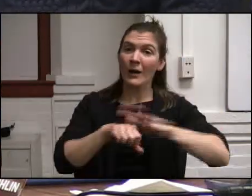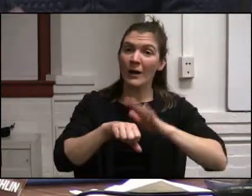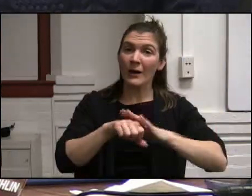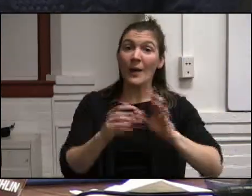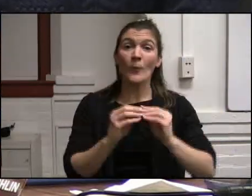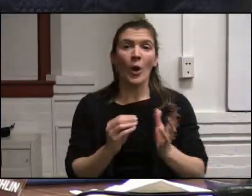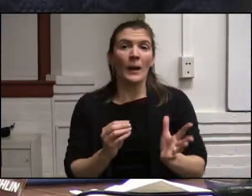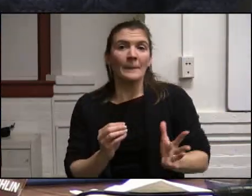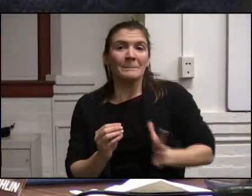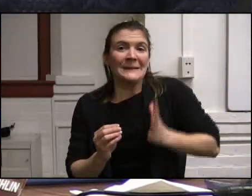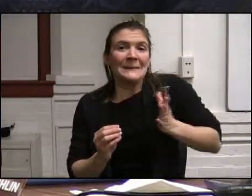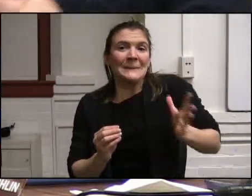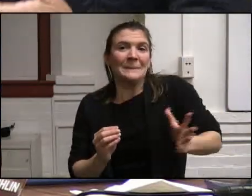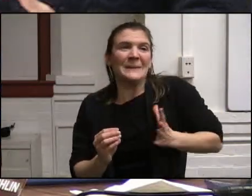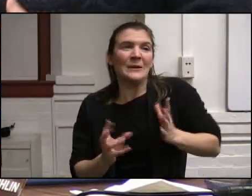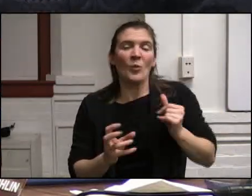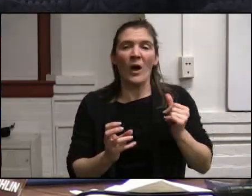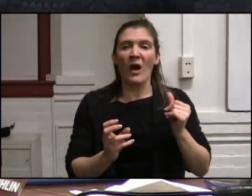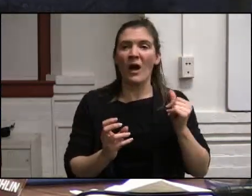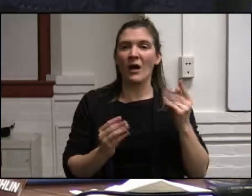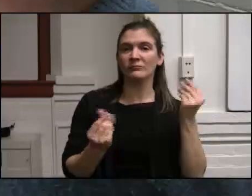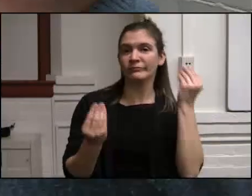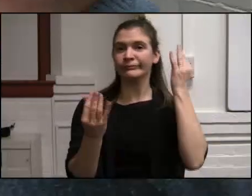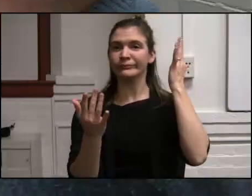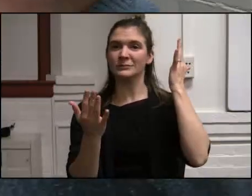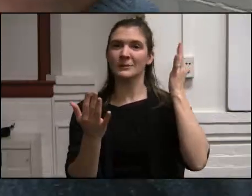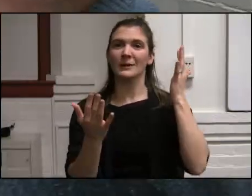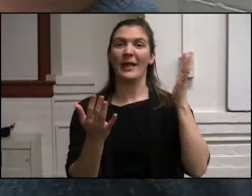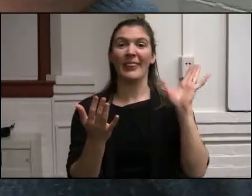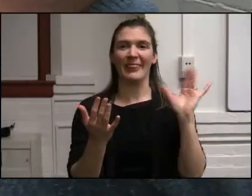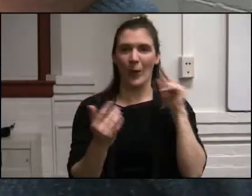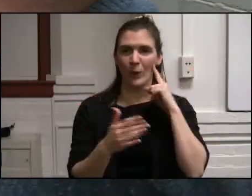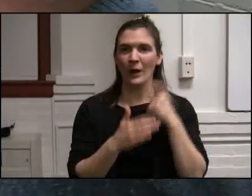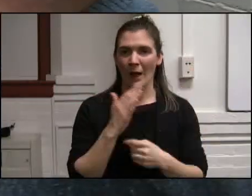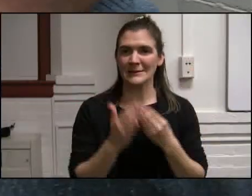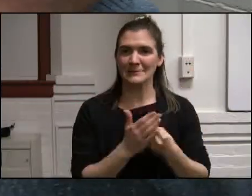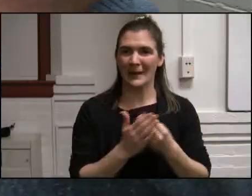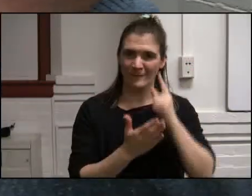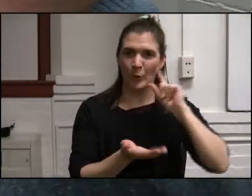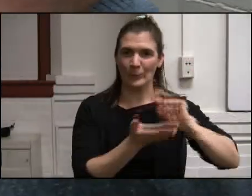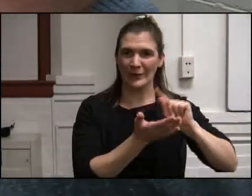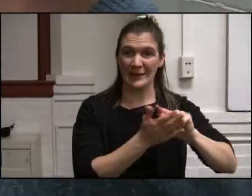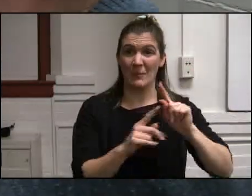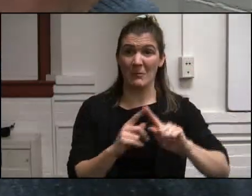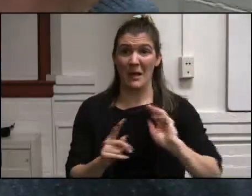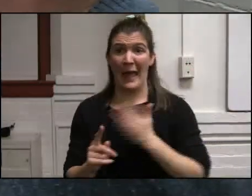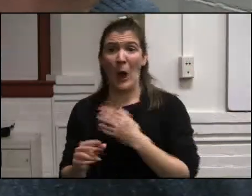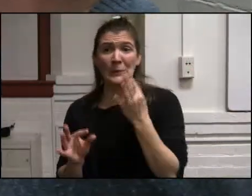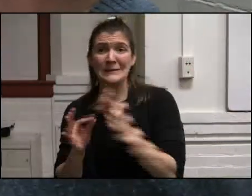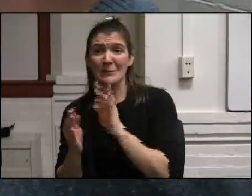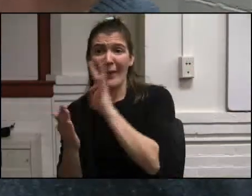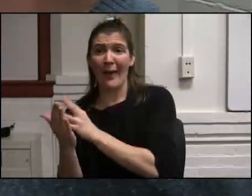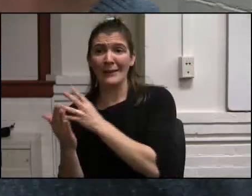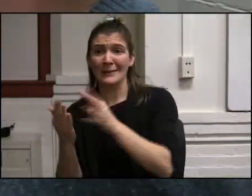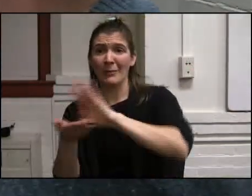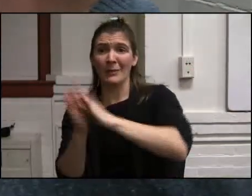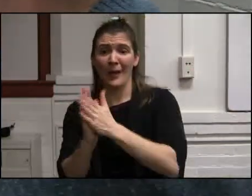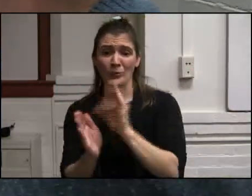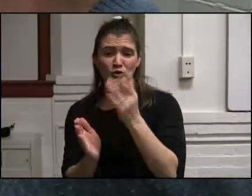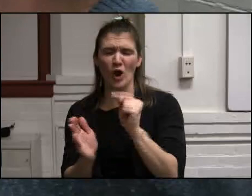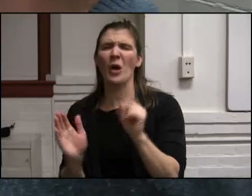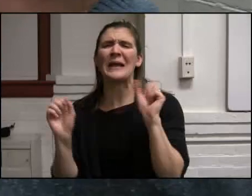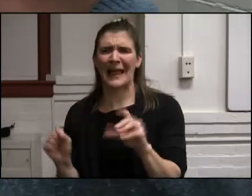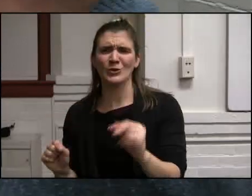more sophisticated than that and a bigger step forward, we'll be eager to talk with you more and talk with people in the community